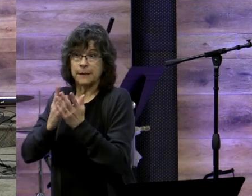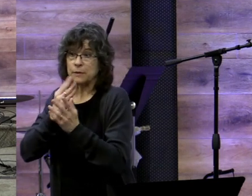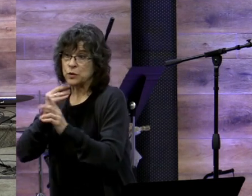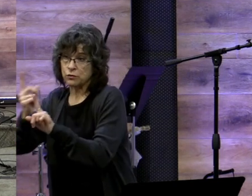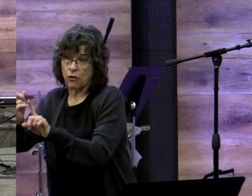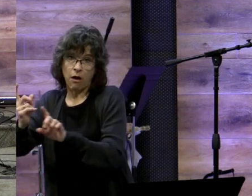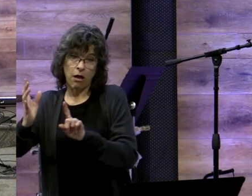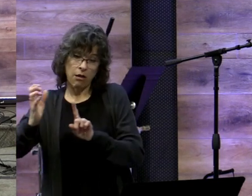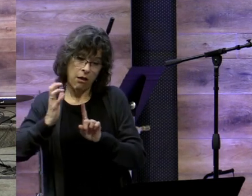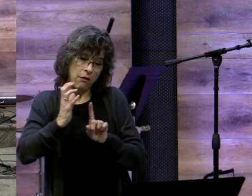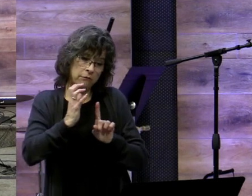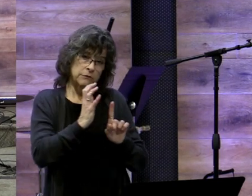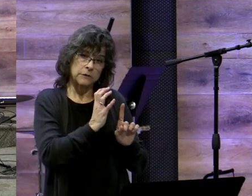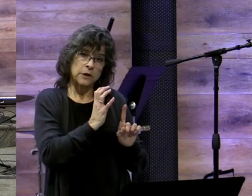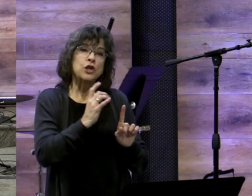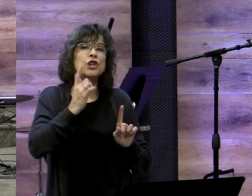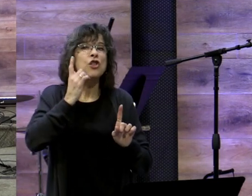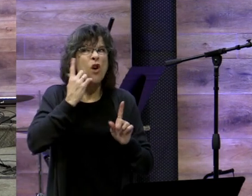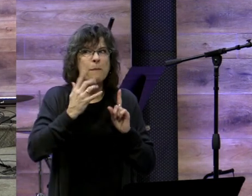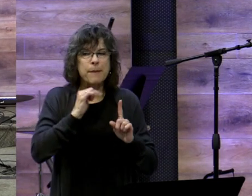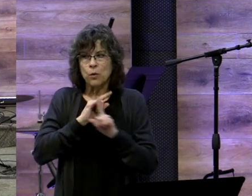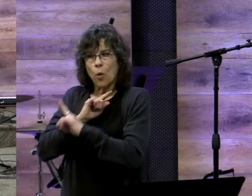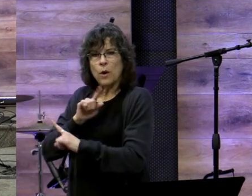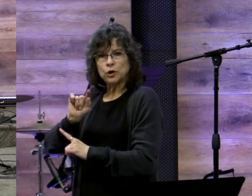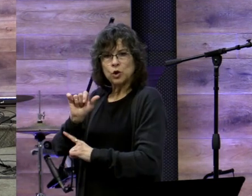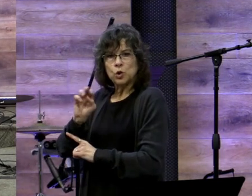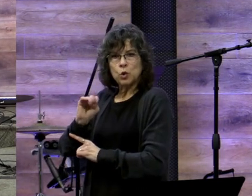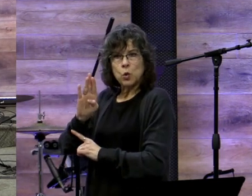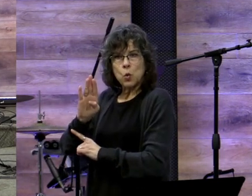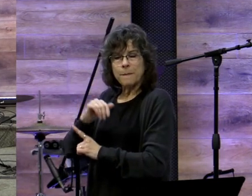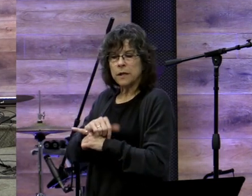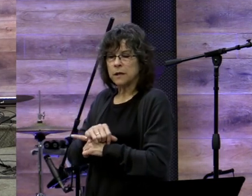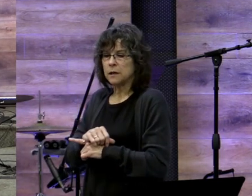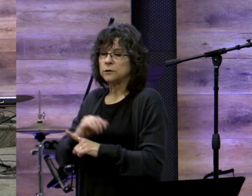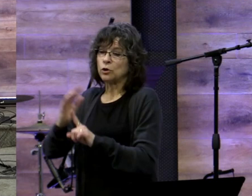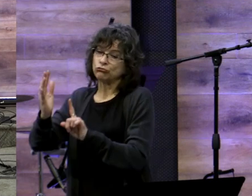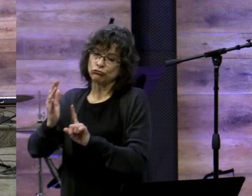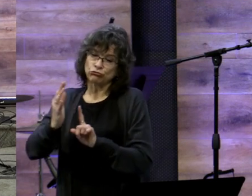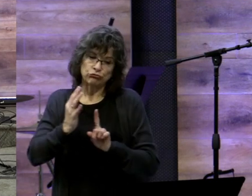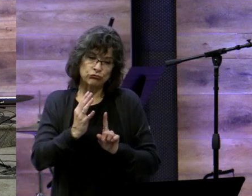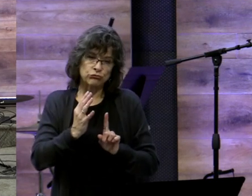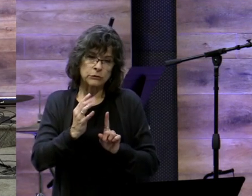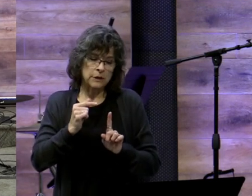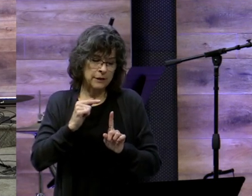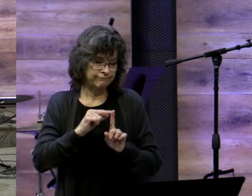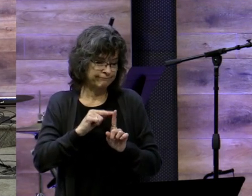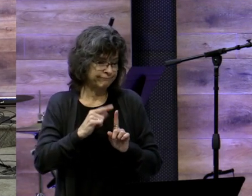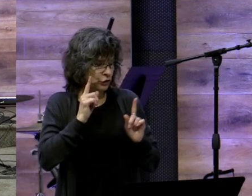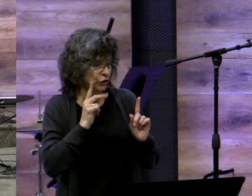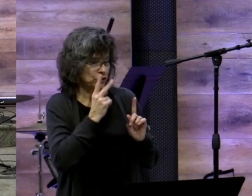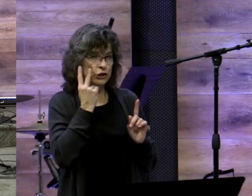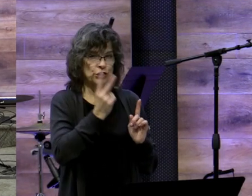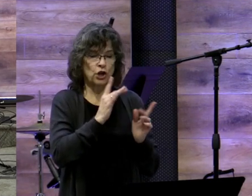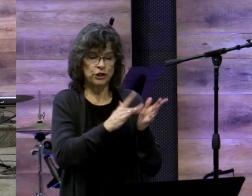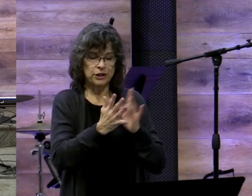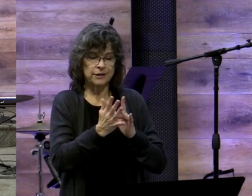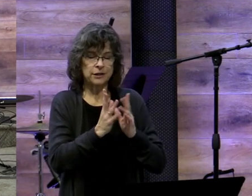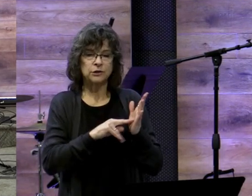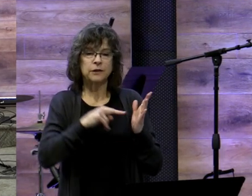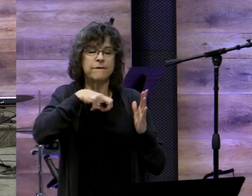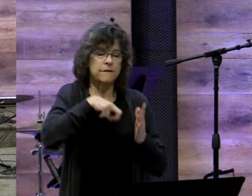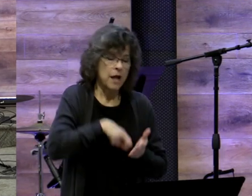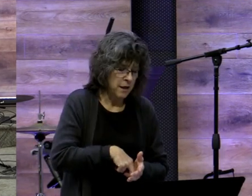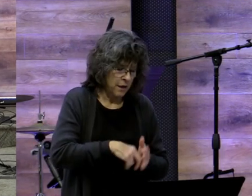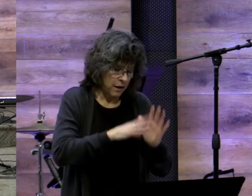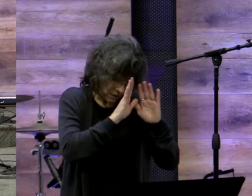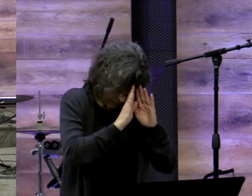supposing that she was going to the tomb to weep there. Now when Mary came to where Jesus was and saw him, she fell at his feet, saying